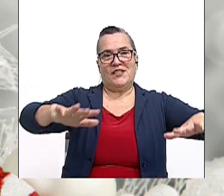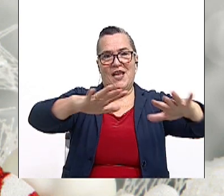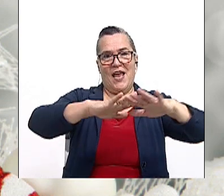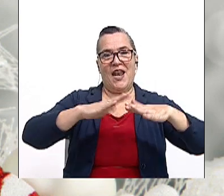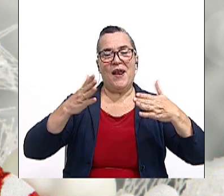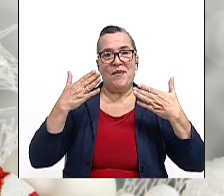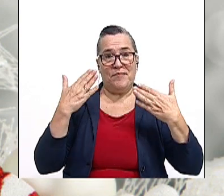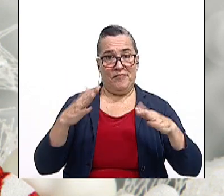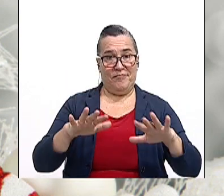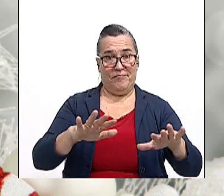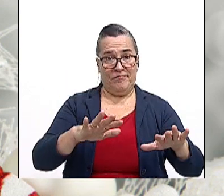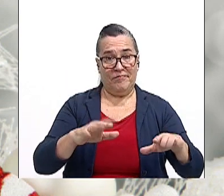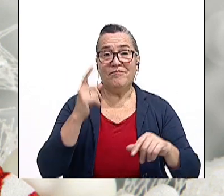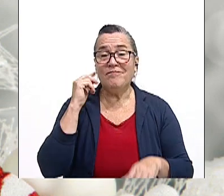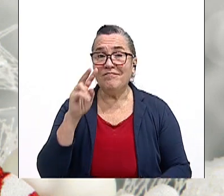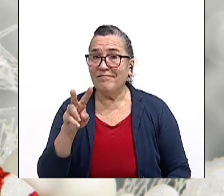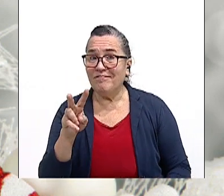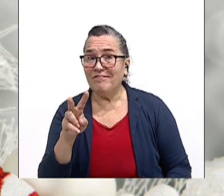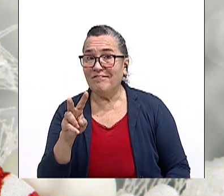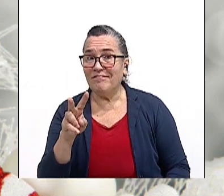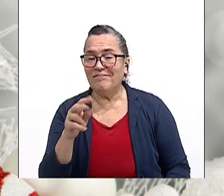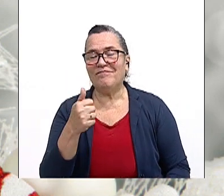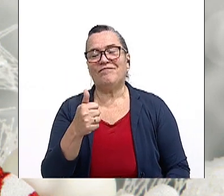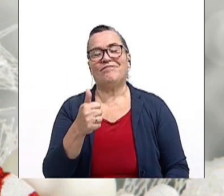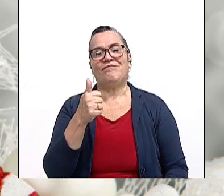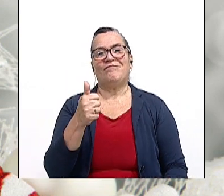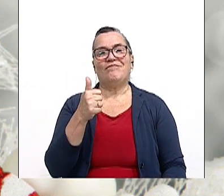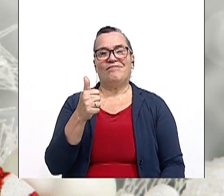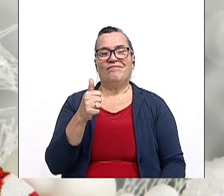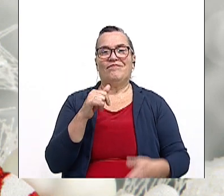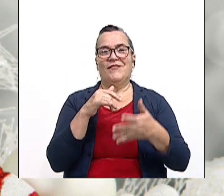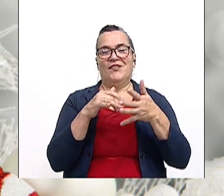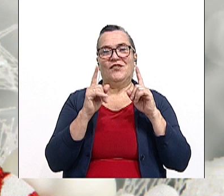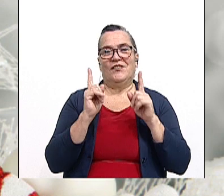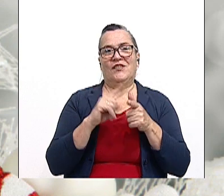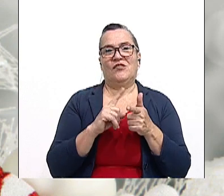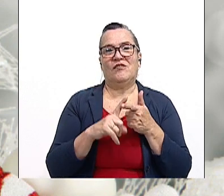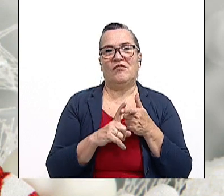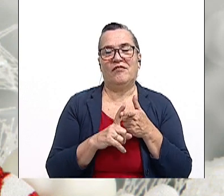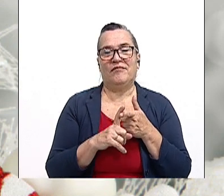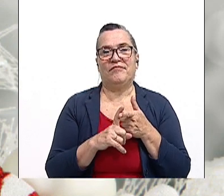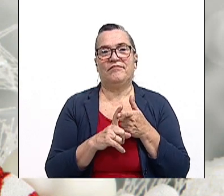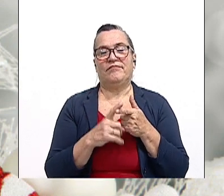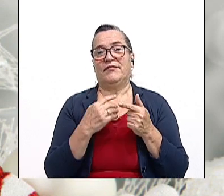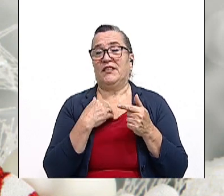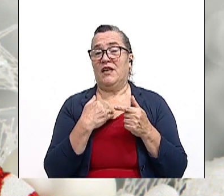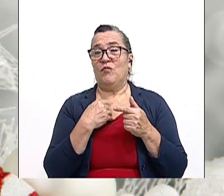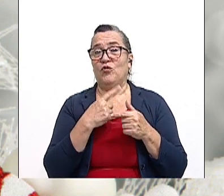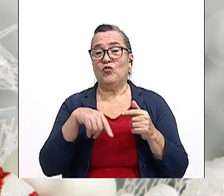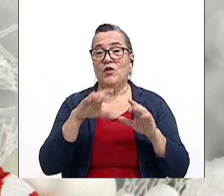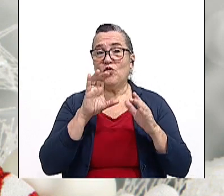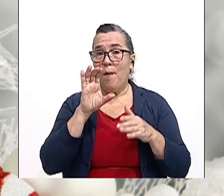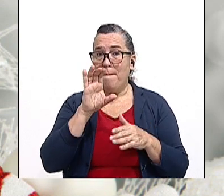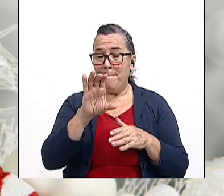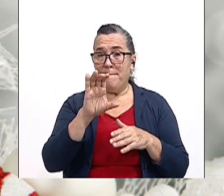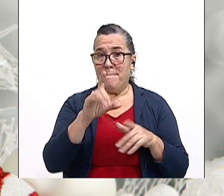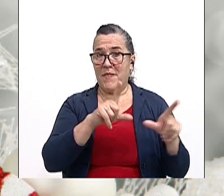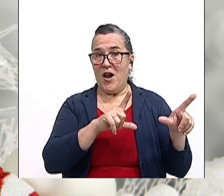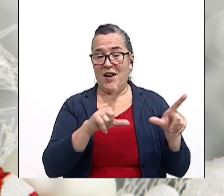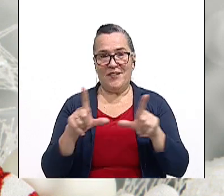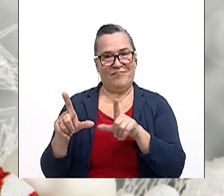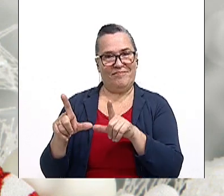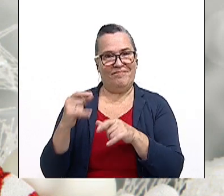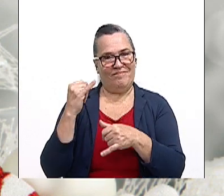environment. Do you see? Very good, students. Now we have our paragraph